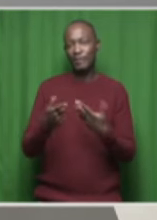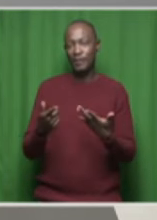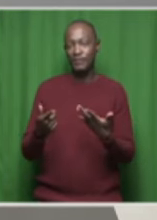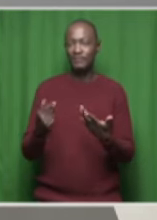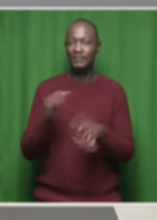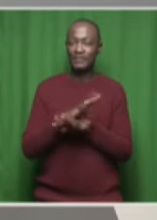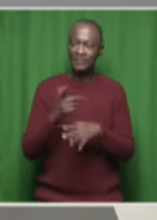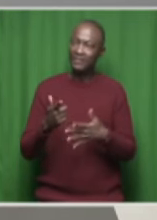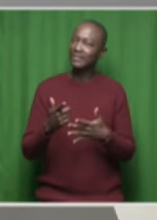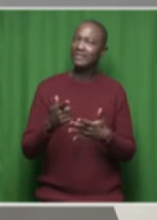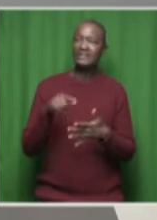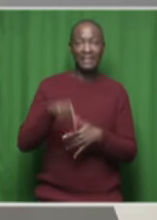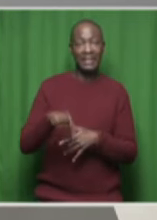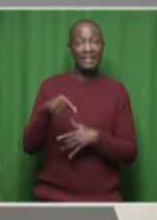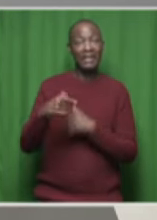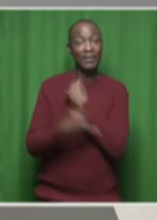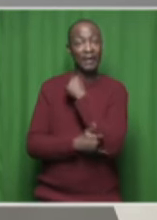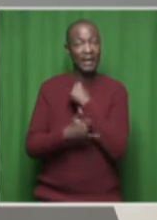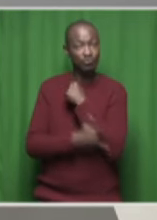our country